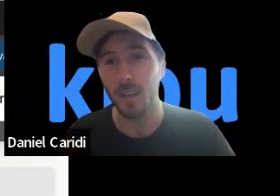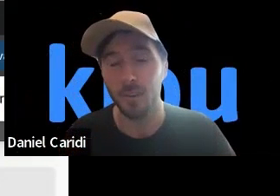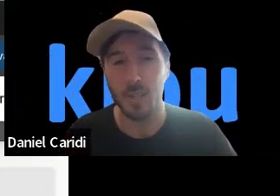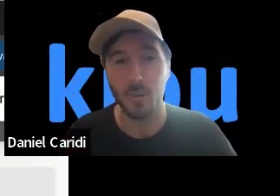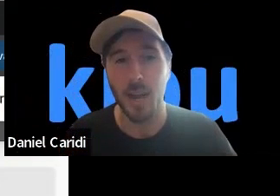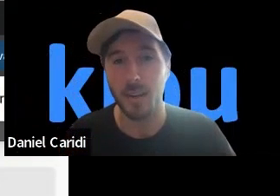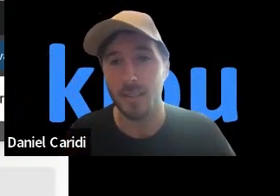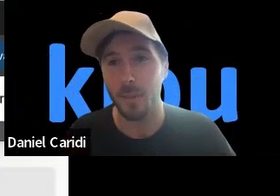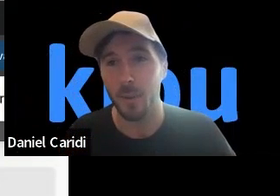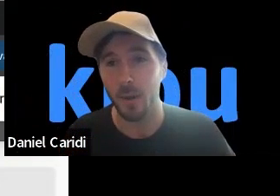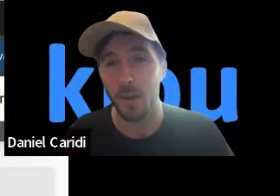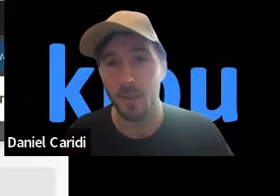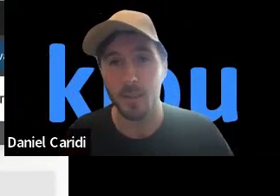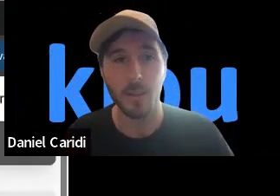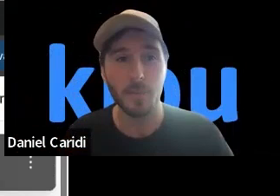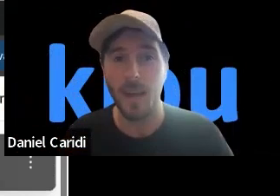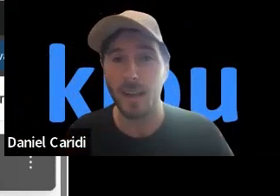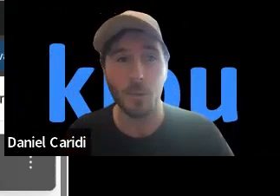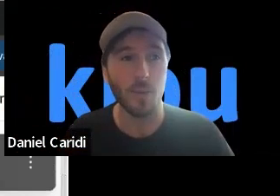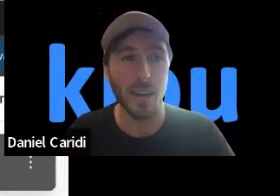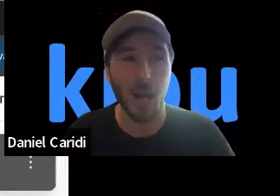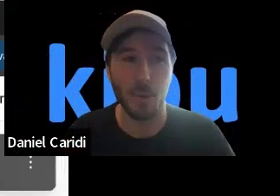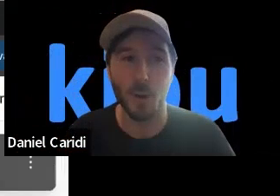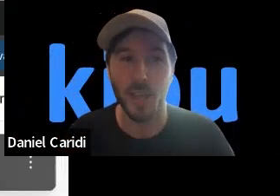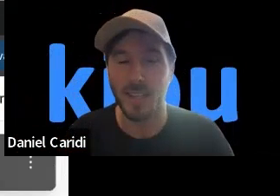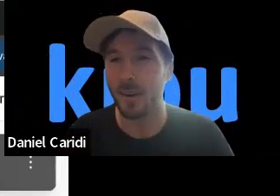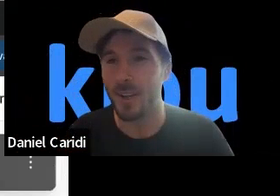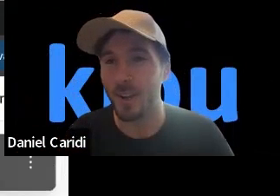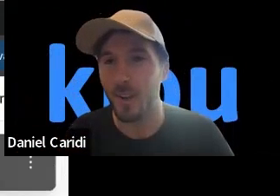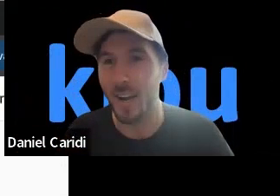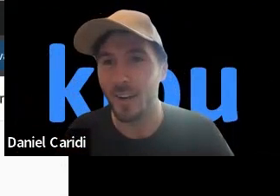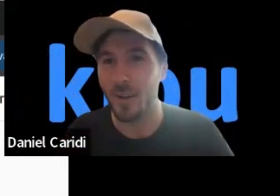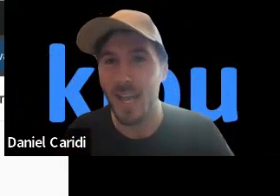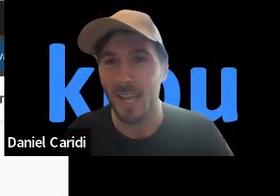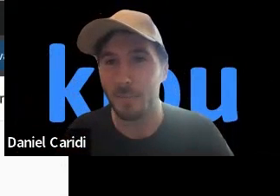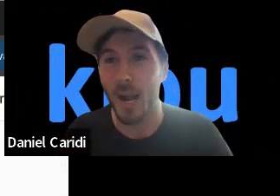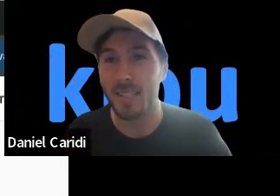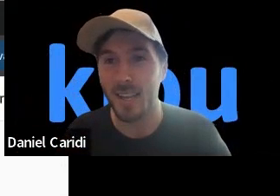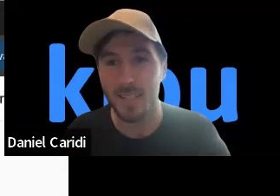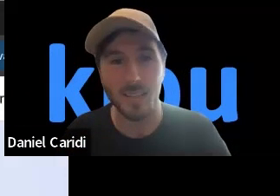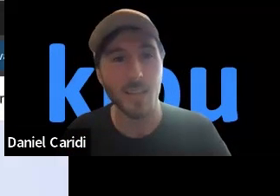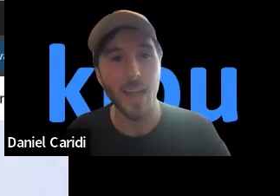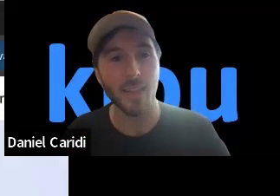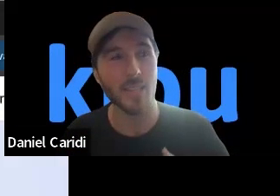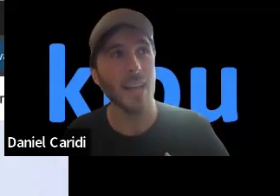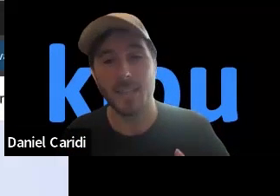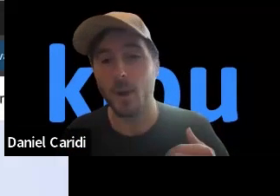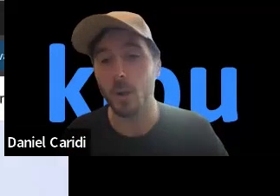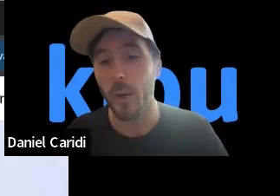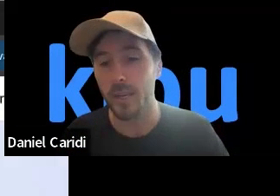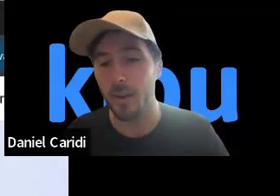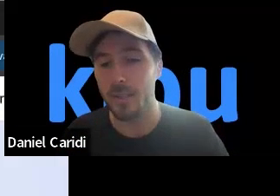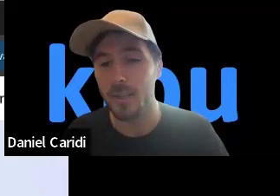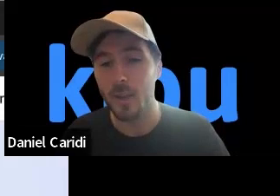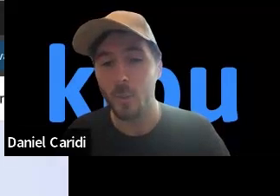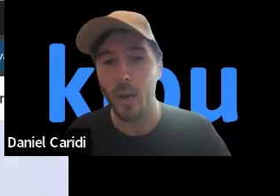strong thing for these providers that we work with. We've done a couple of cool things that I want to show you on our note-taking process. And there's this concept called